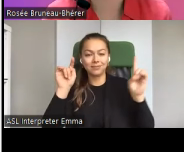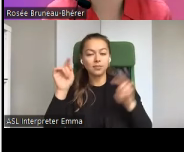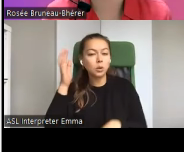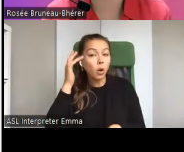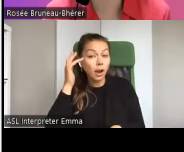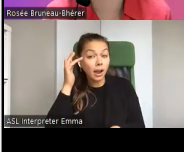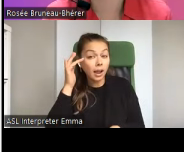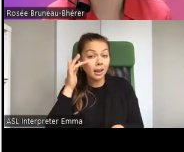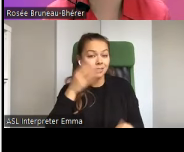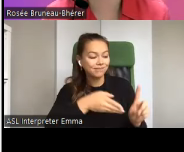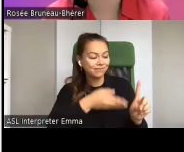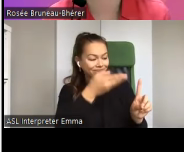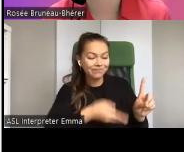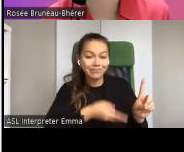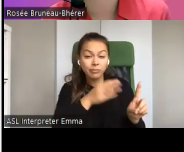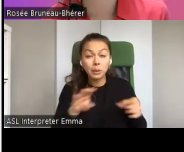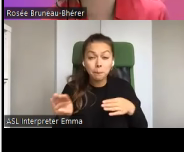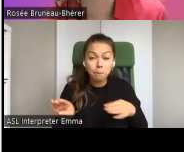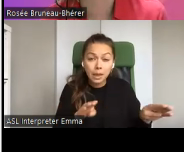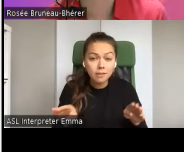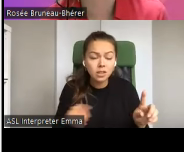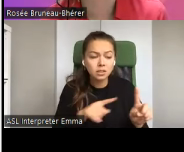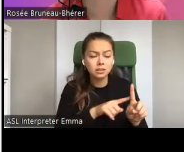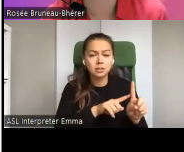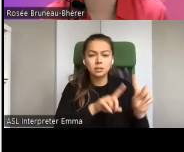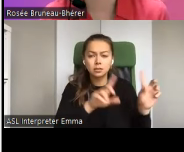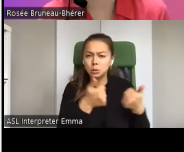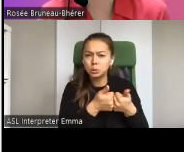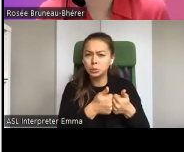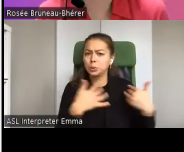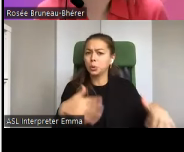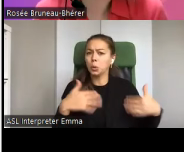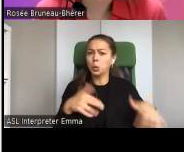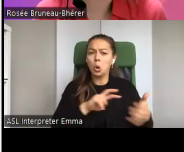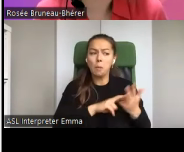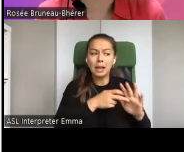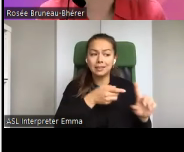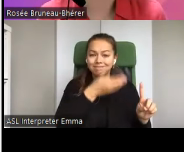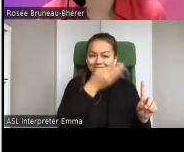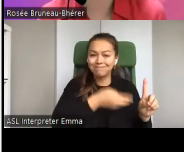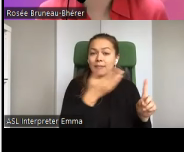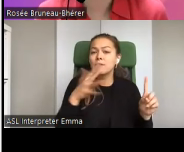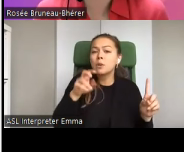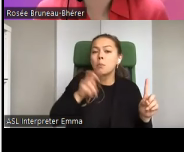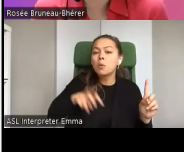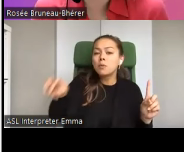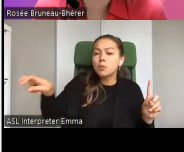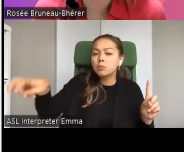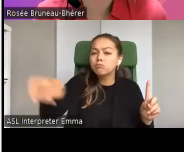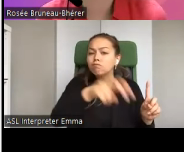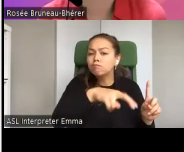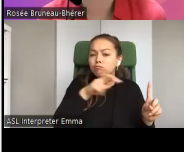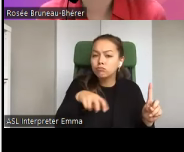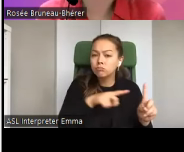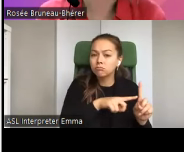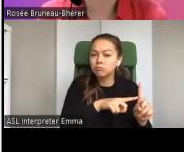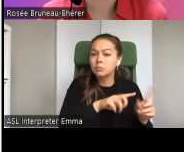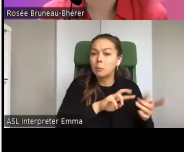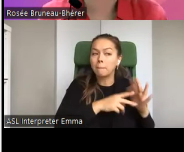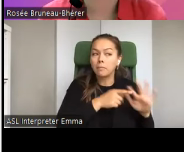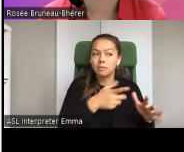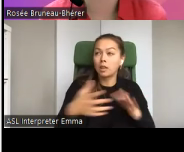have meant that he's moved around and has meant that he's had to detach from people. So Jeremy's currently learning that it